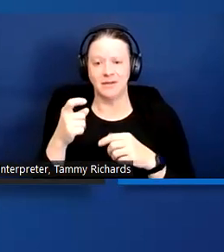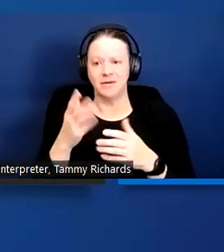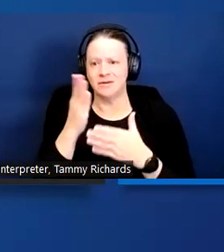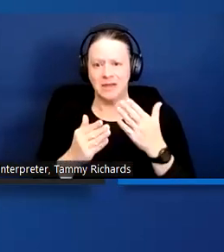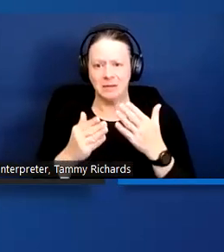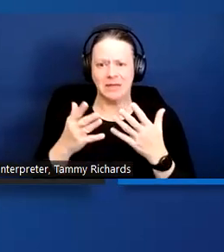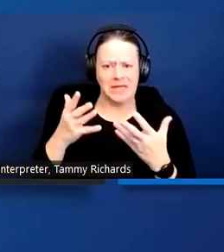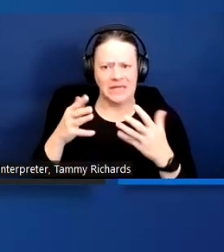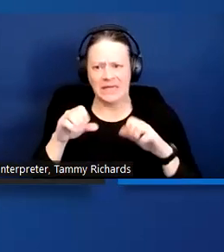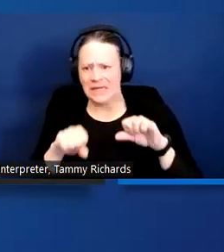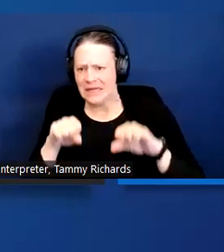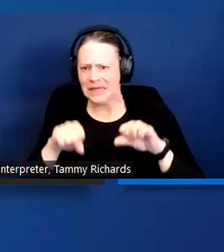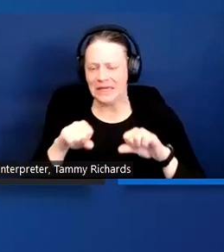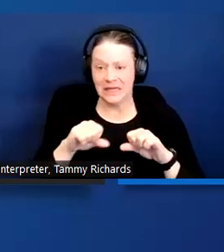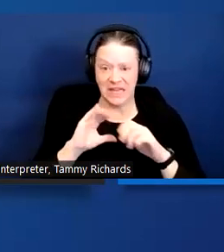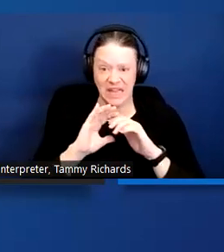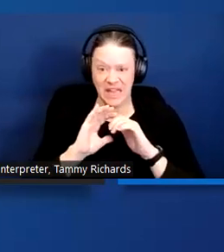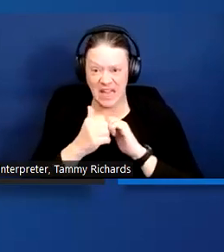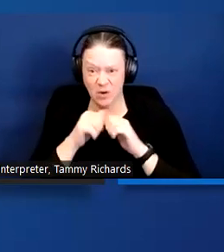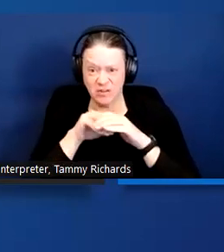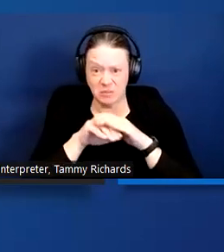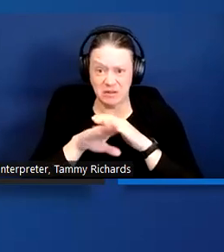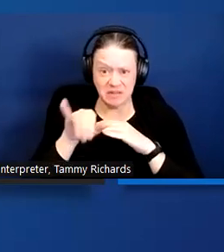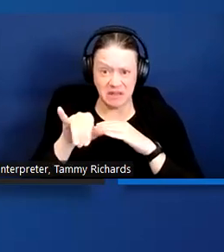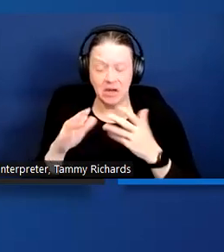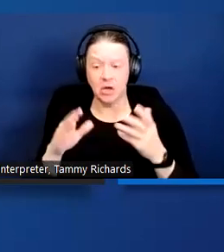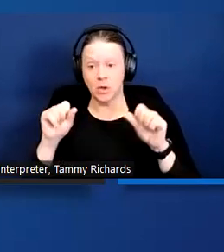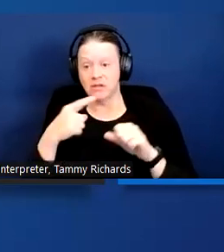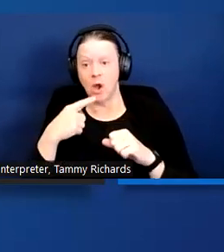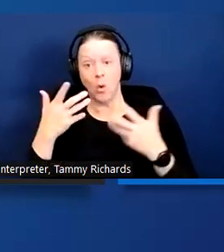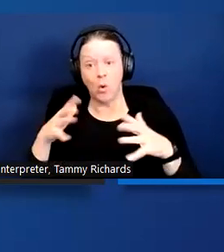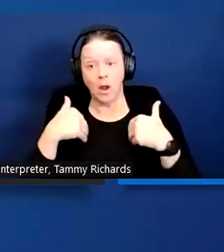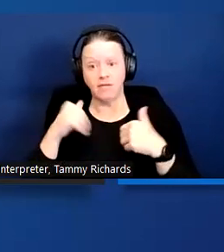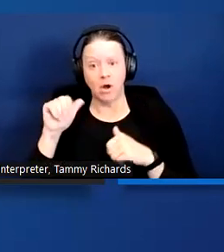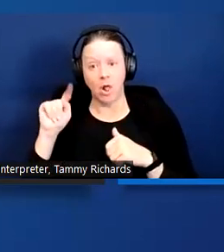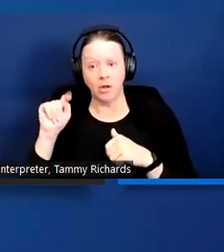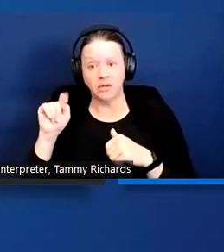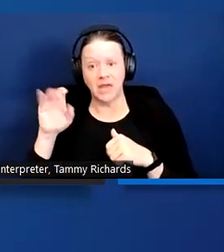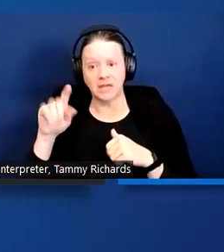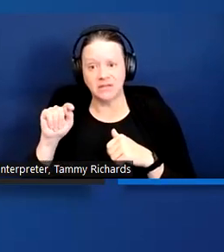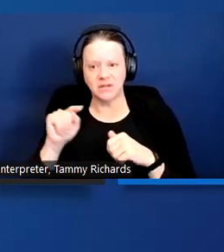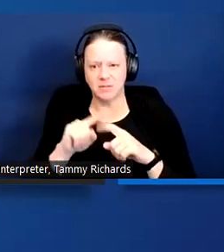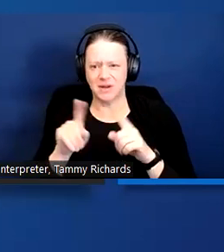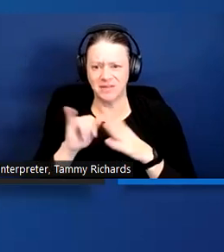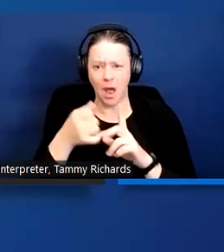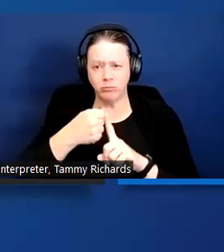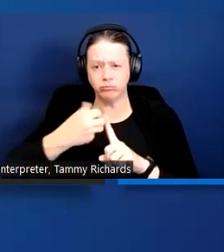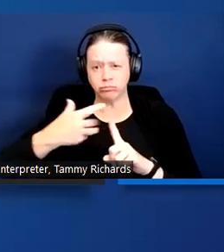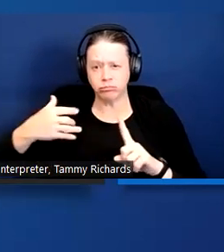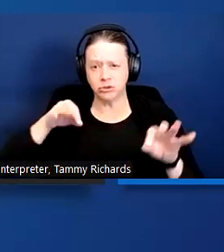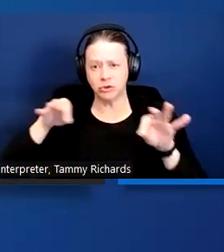subjectivity to determining how accessible something is. Like you can say there's alt text there, but is it descriptive enough?